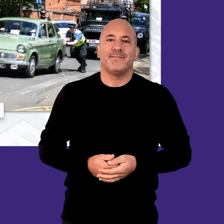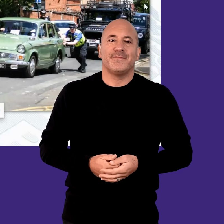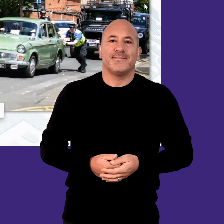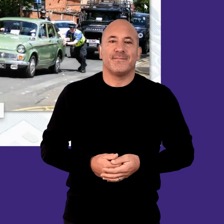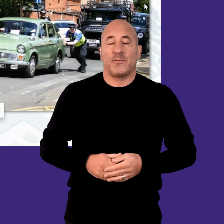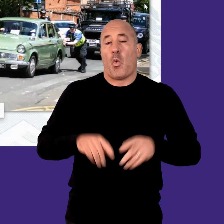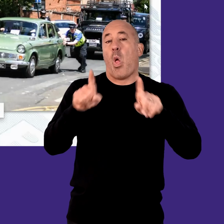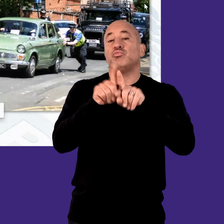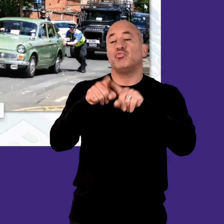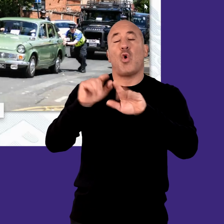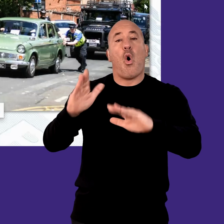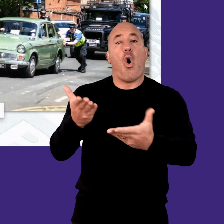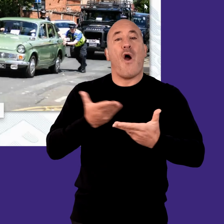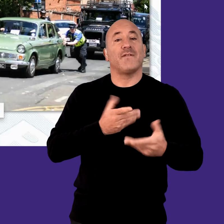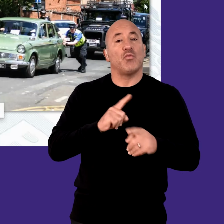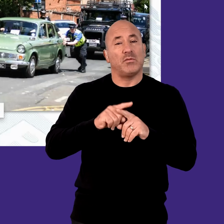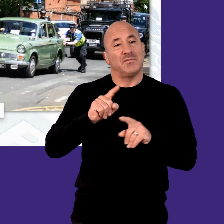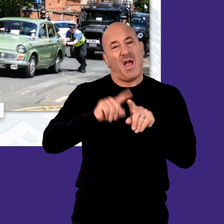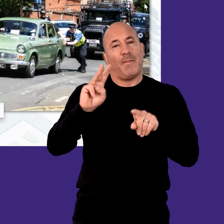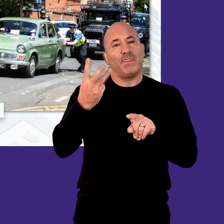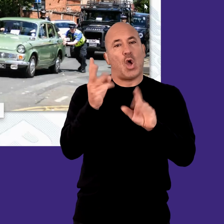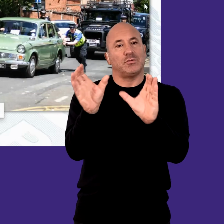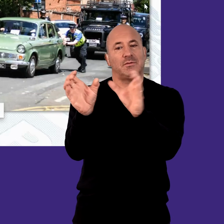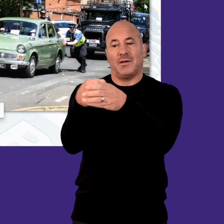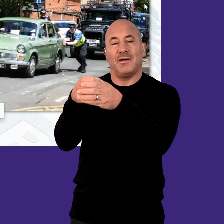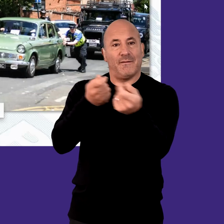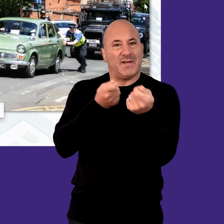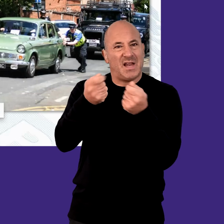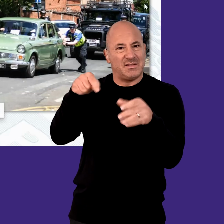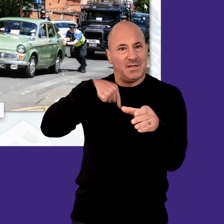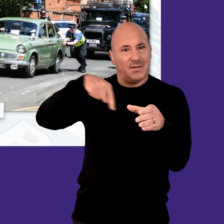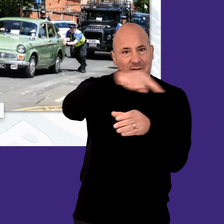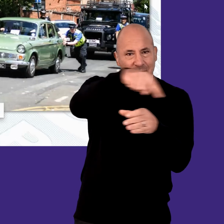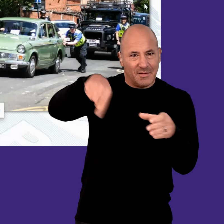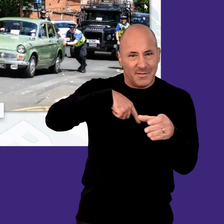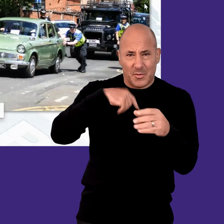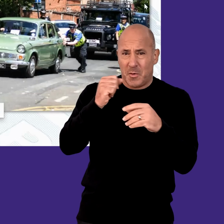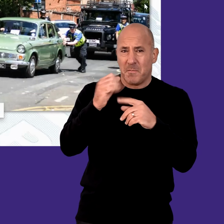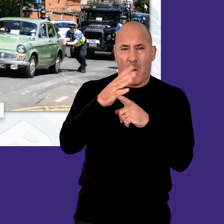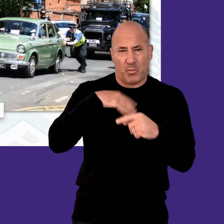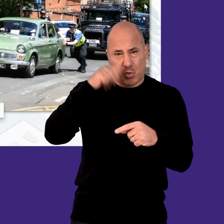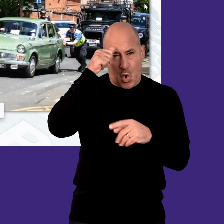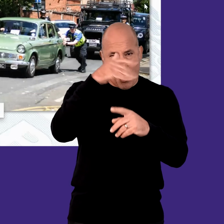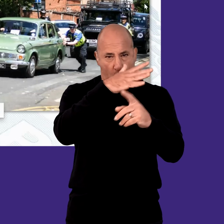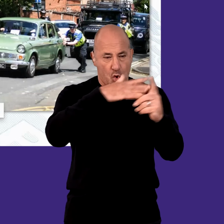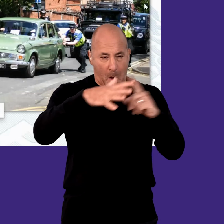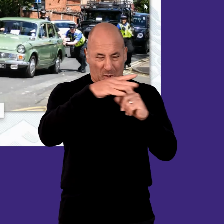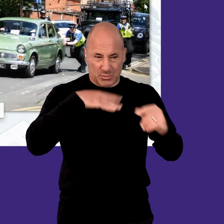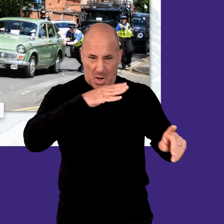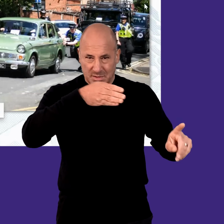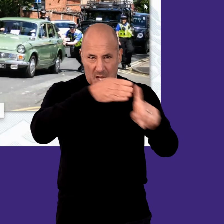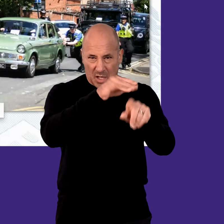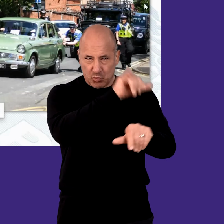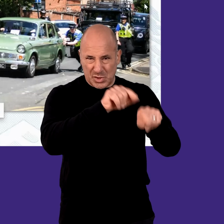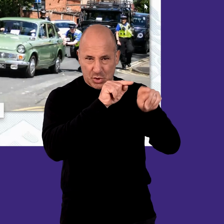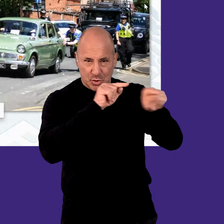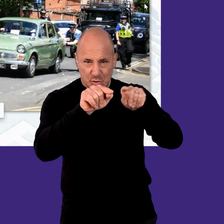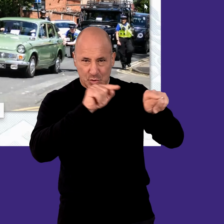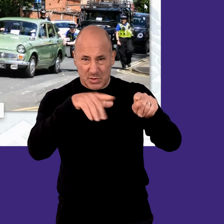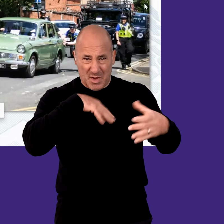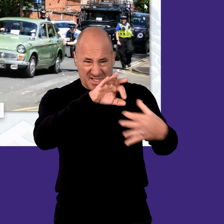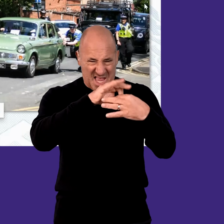which I'll talk about in a bit more detail soon. And they also offered a third-party facilitation. So one of the key things we knew is that the communities we